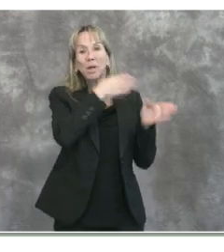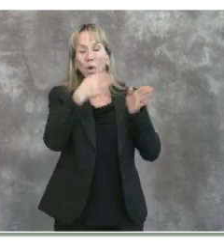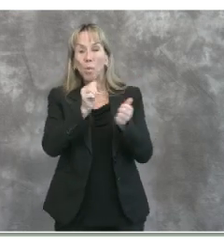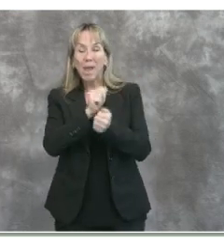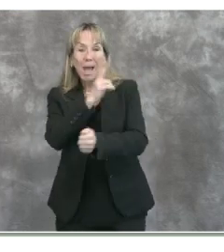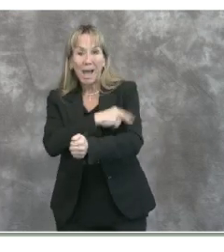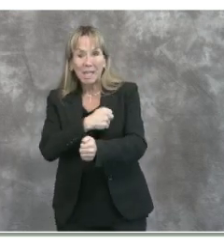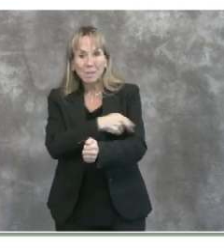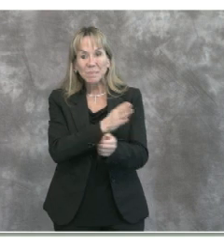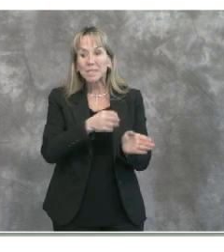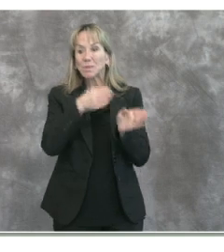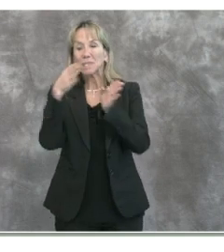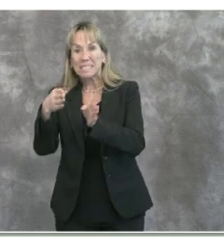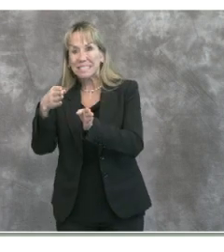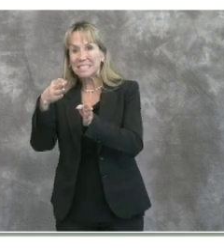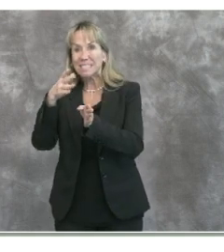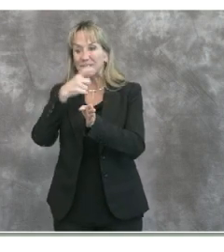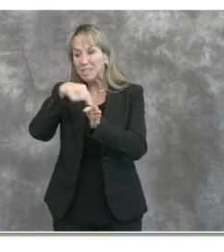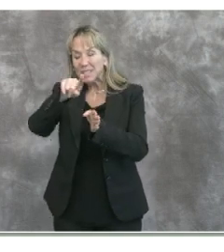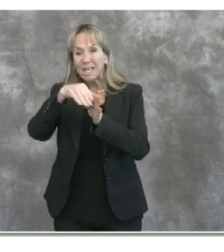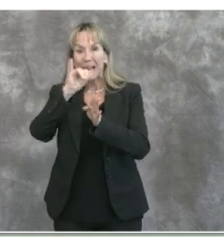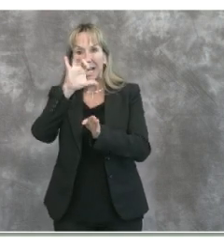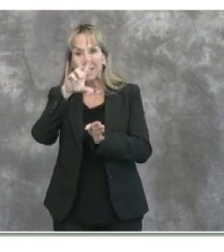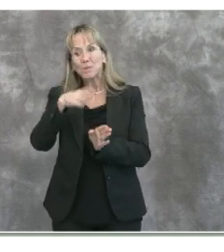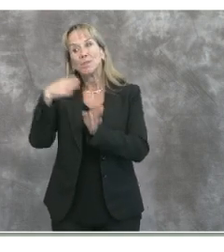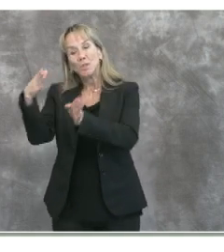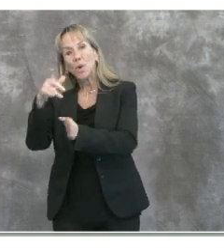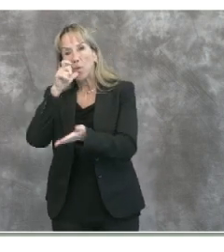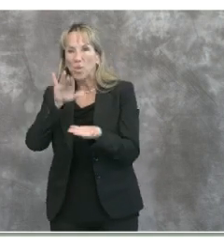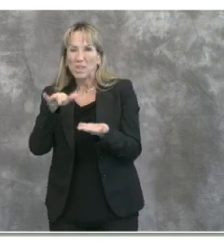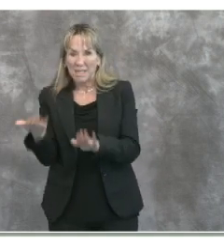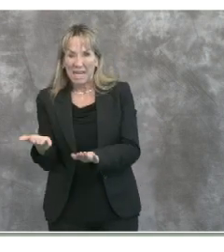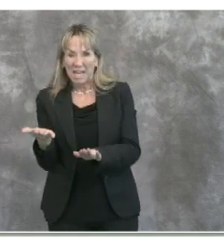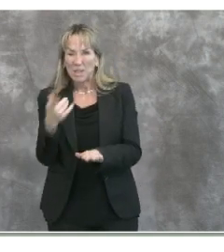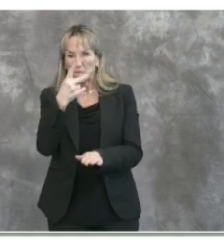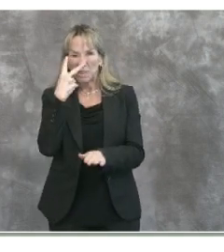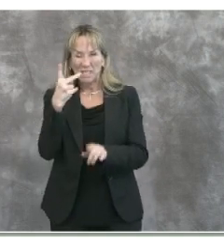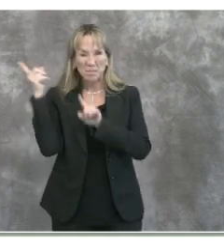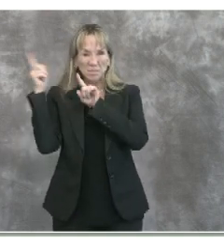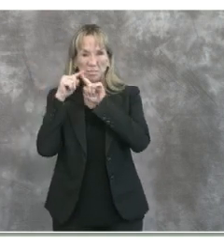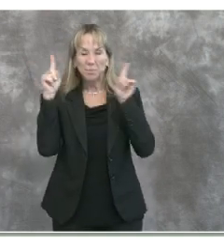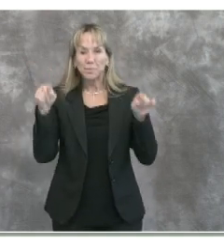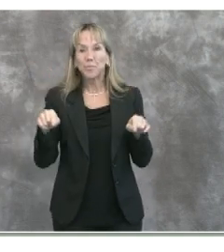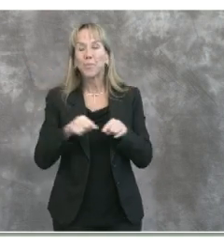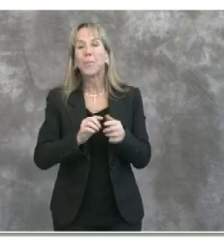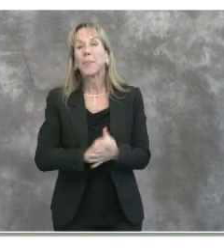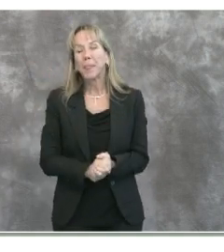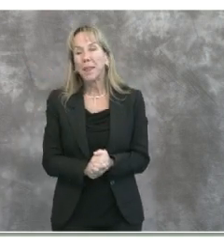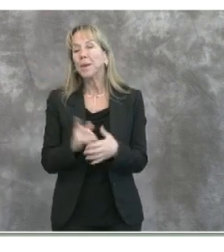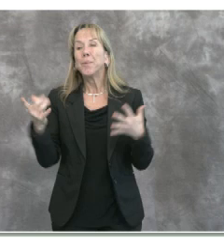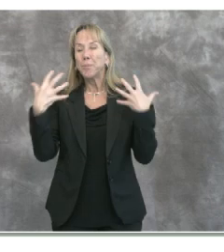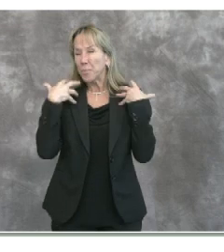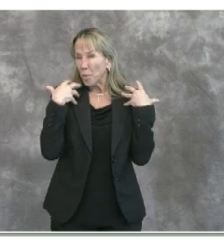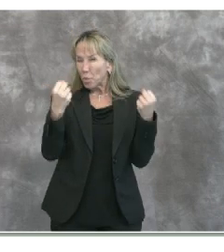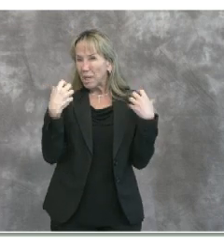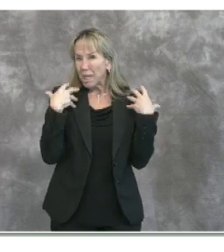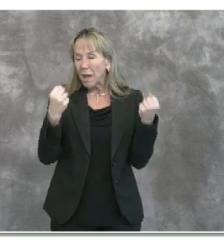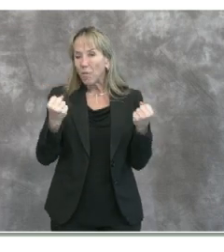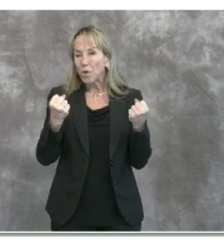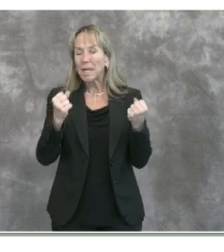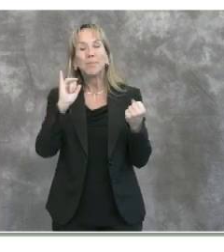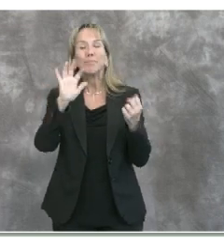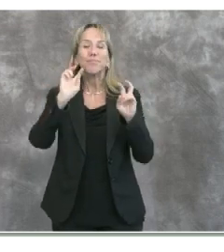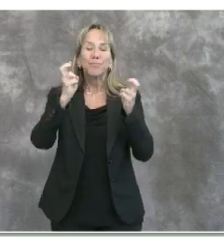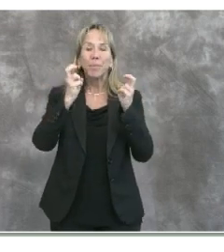and the unfortunate loss of life is presented to you on this chart. Again, recoveries are an estimated recovery, which is a